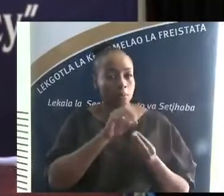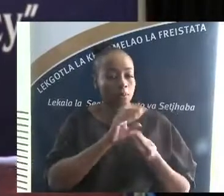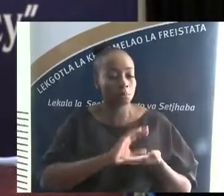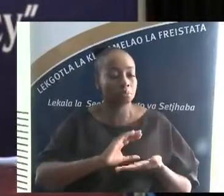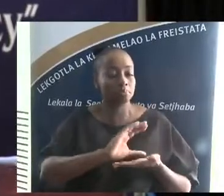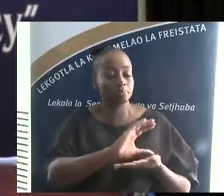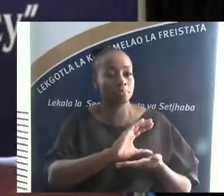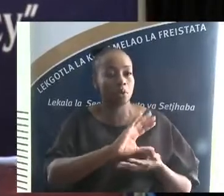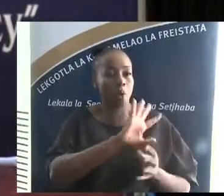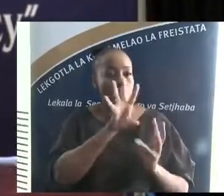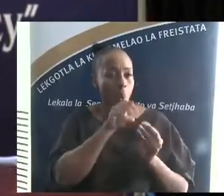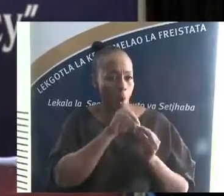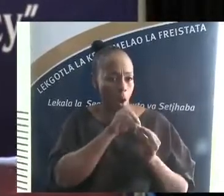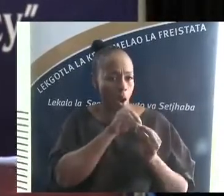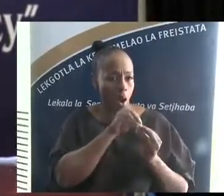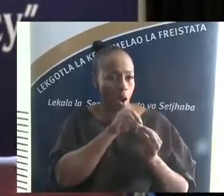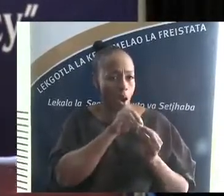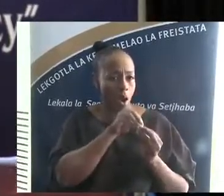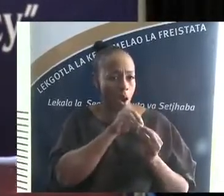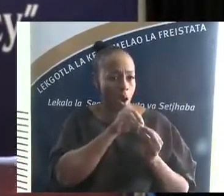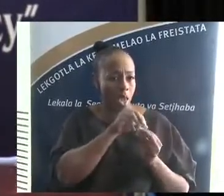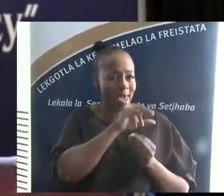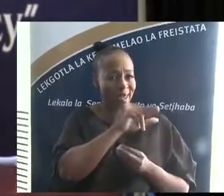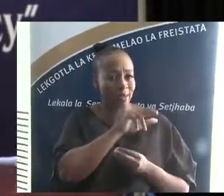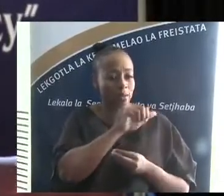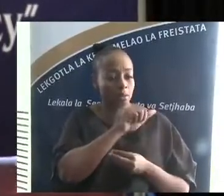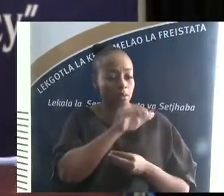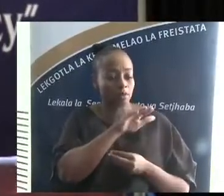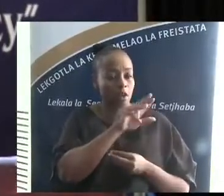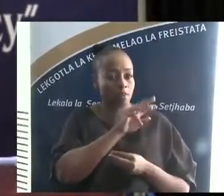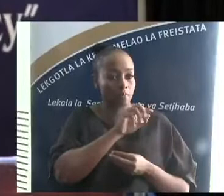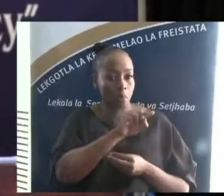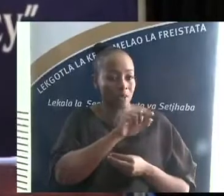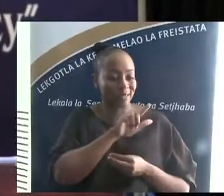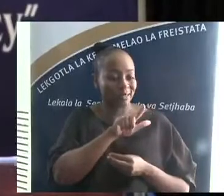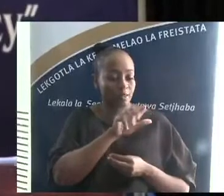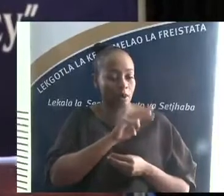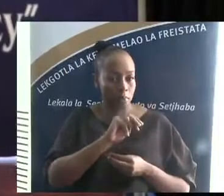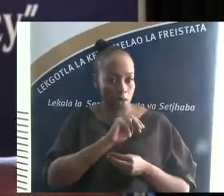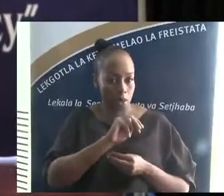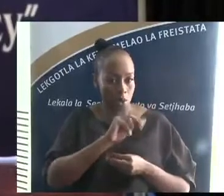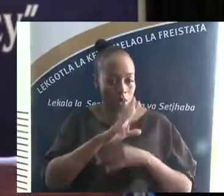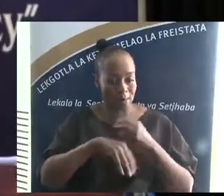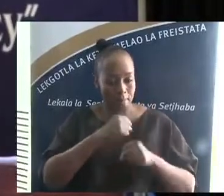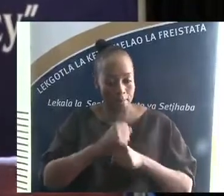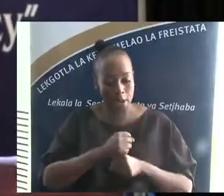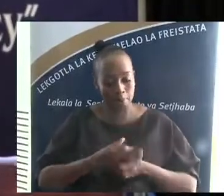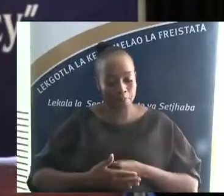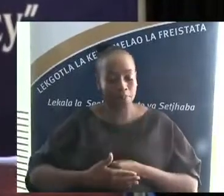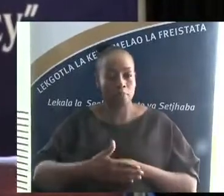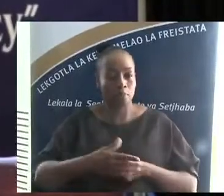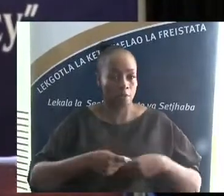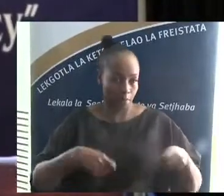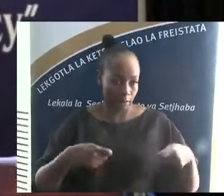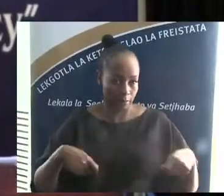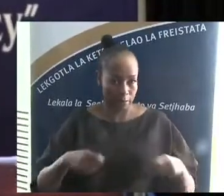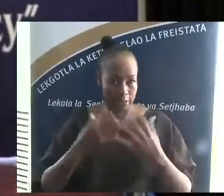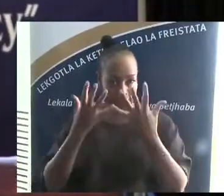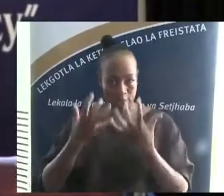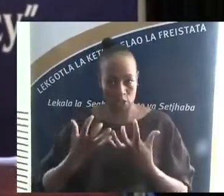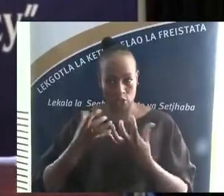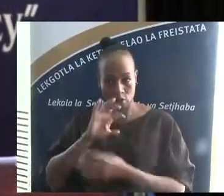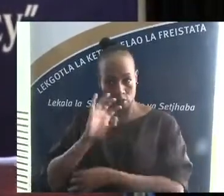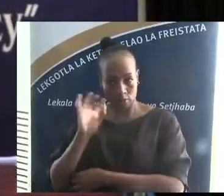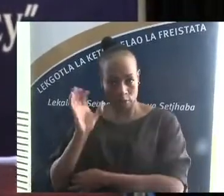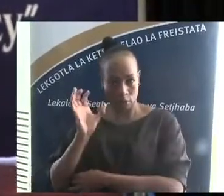to spend an amount of 865.7 million over the medium-term expenditure framework.